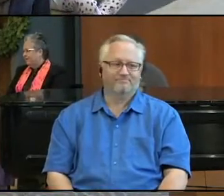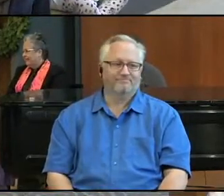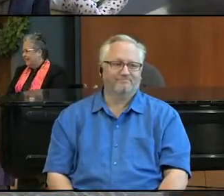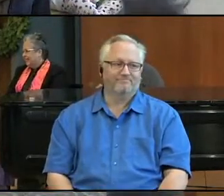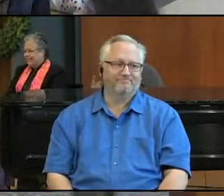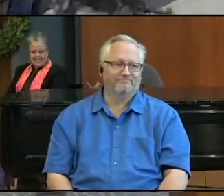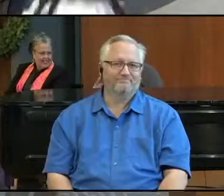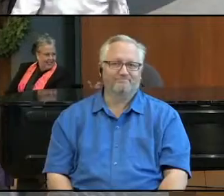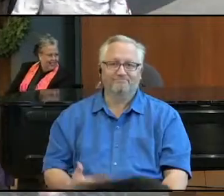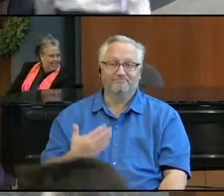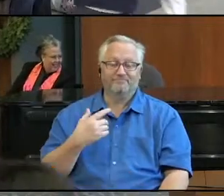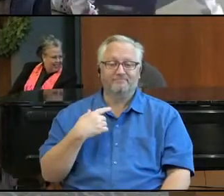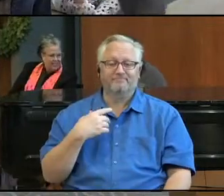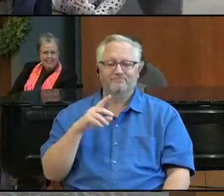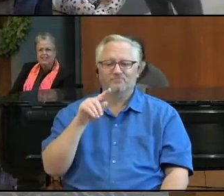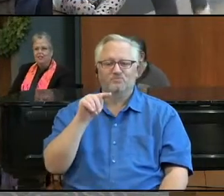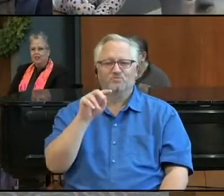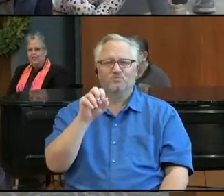Good morning, good morning.